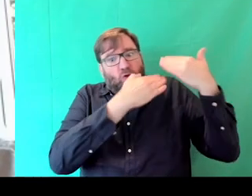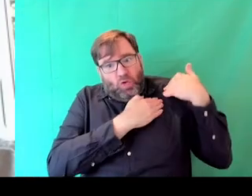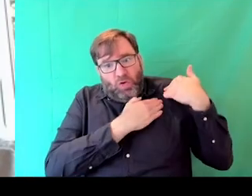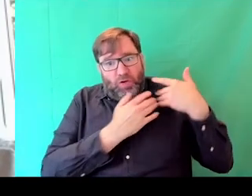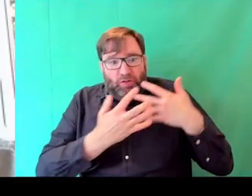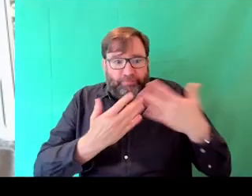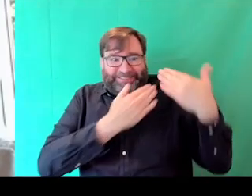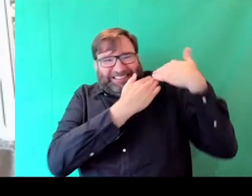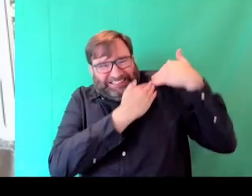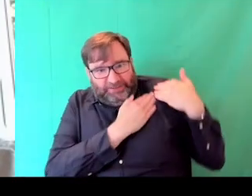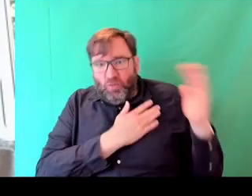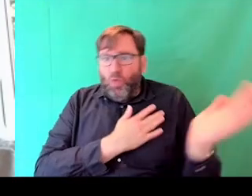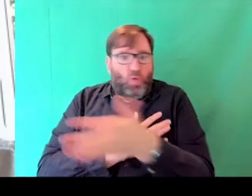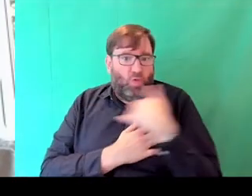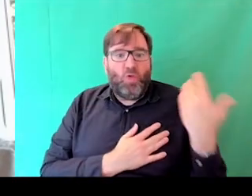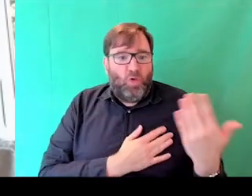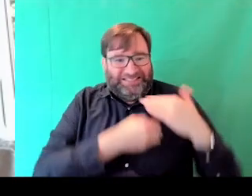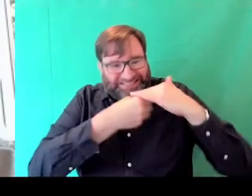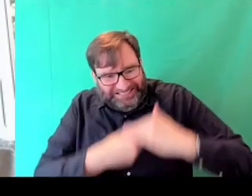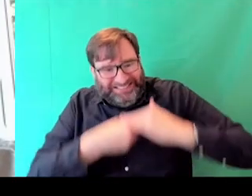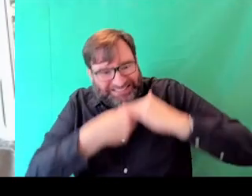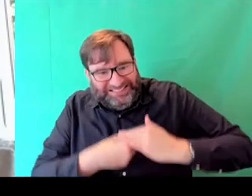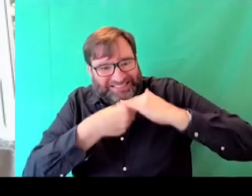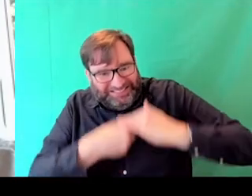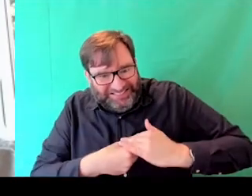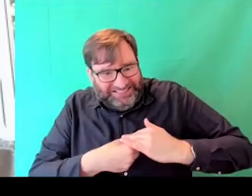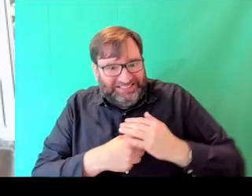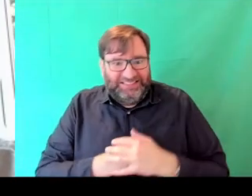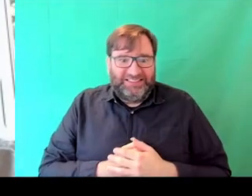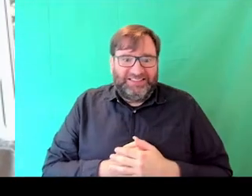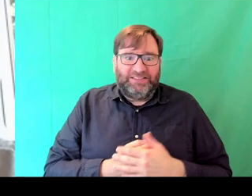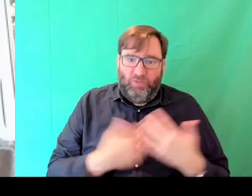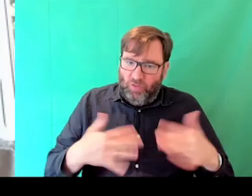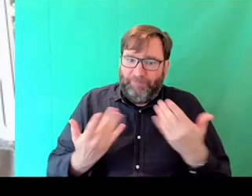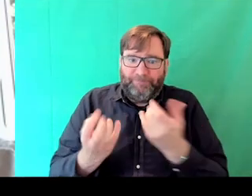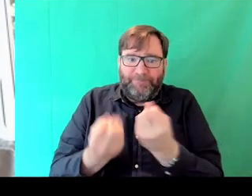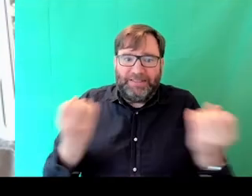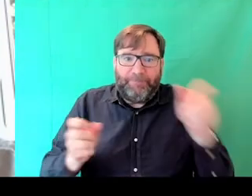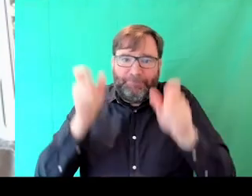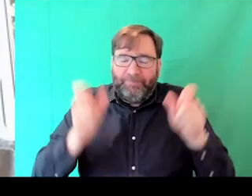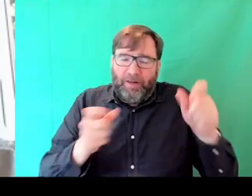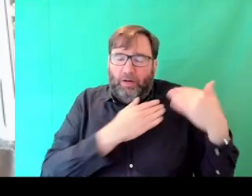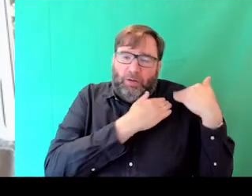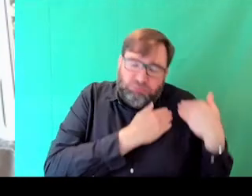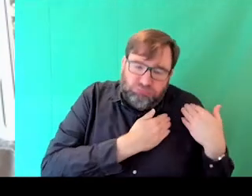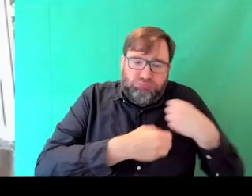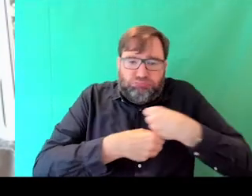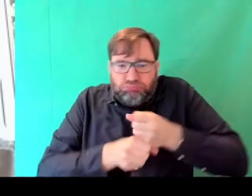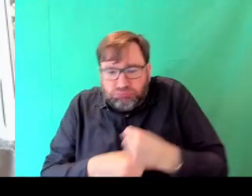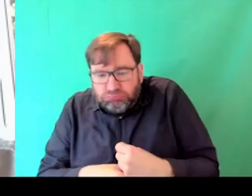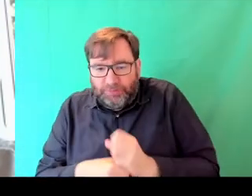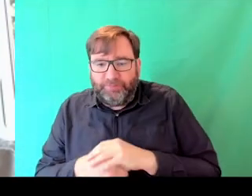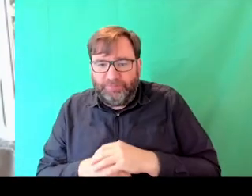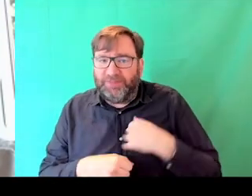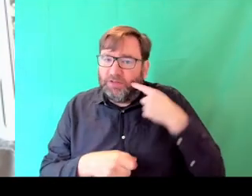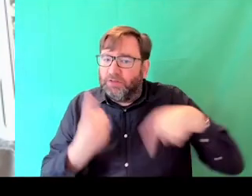within business to kind of really care for each other and to look out for each other. And I think that's never been more important than it is currently.